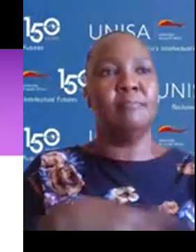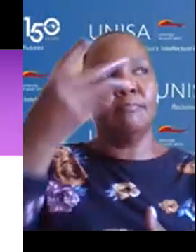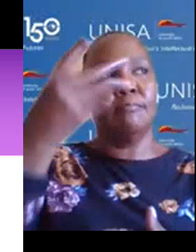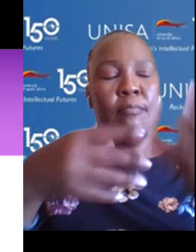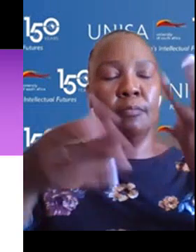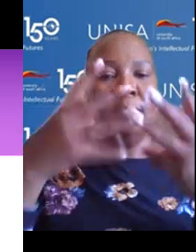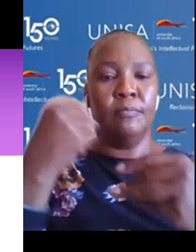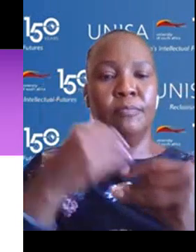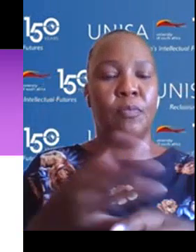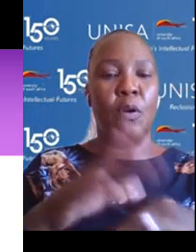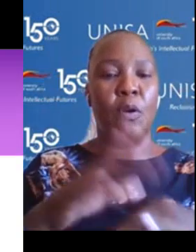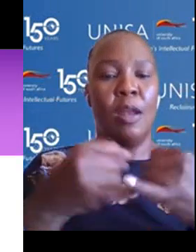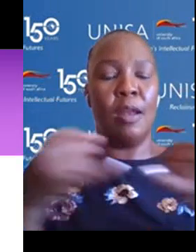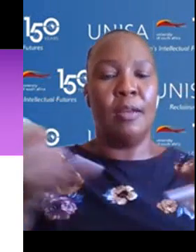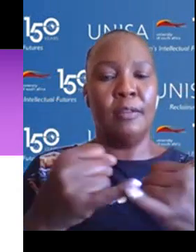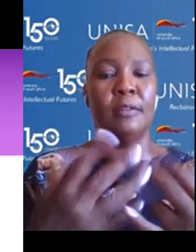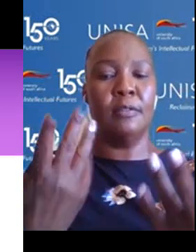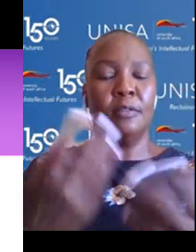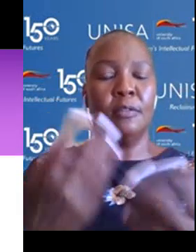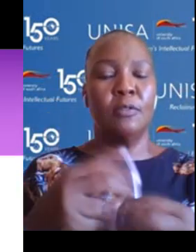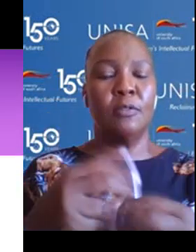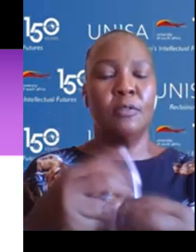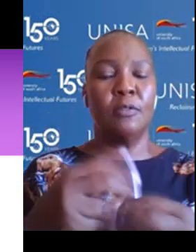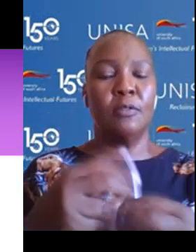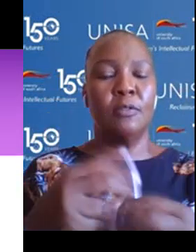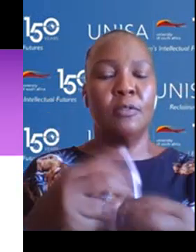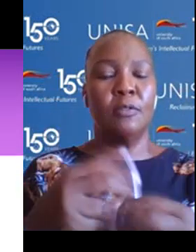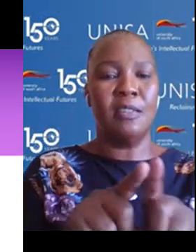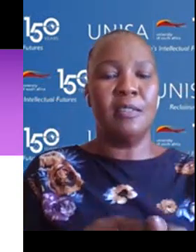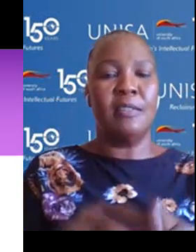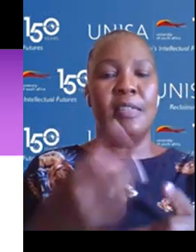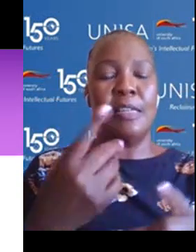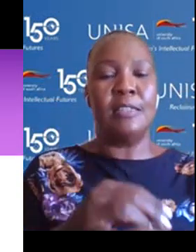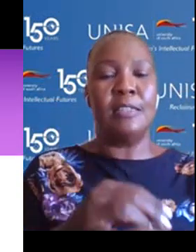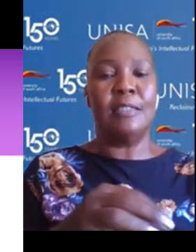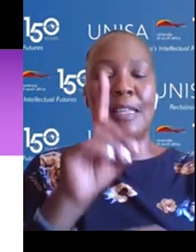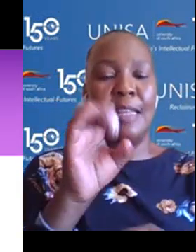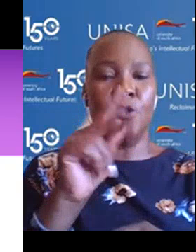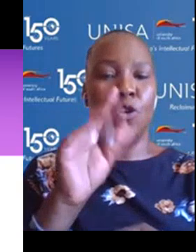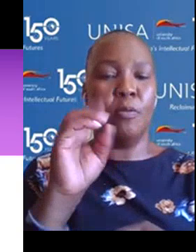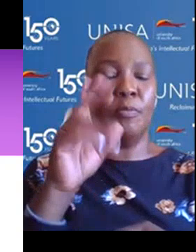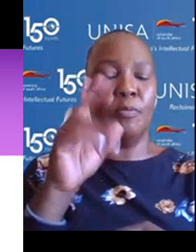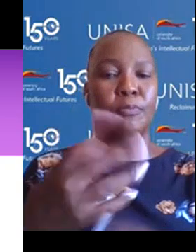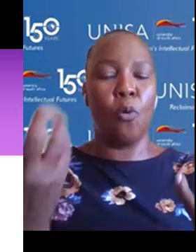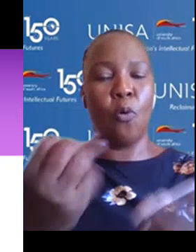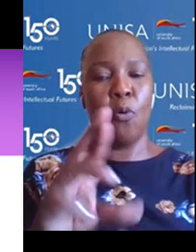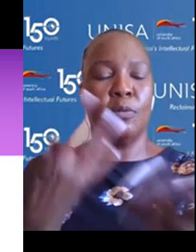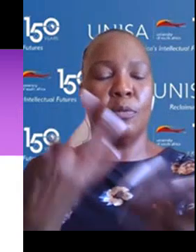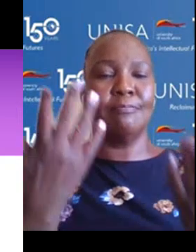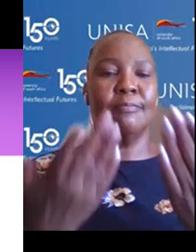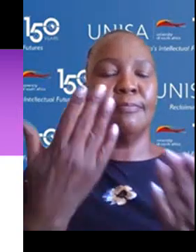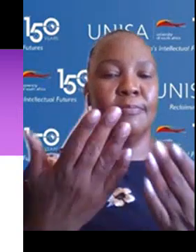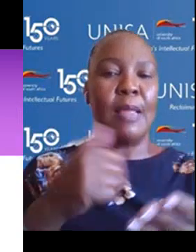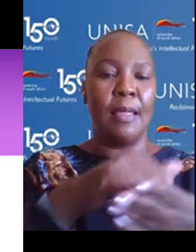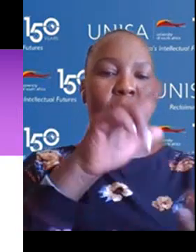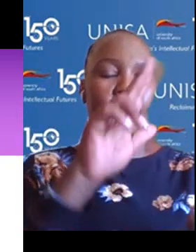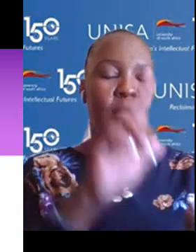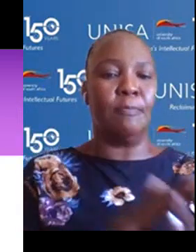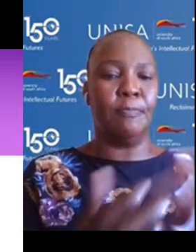going to do the online one, but it will work exactly the same if you're using the desktop version or the app, for